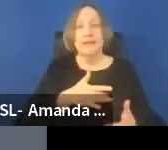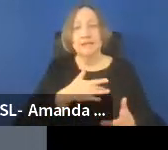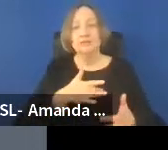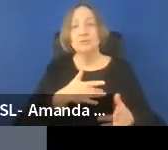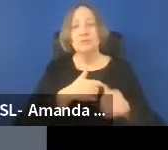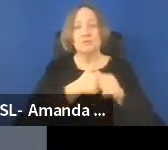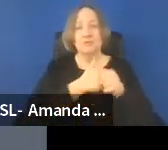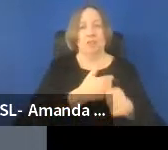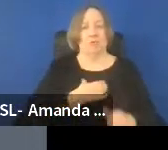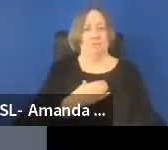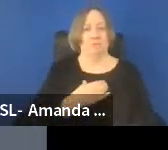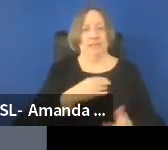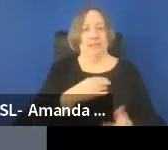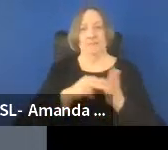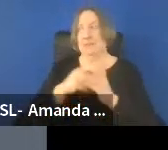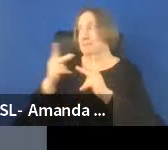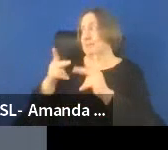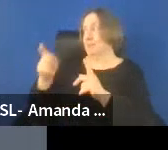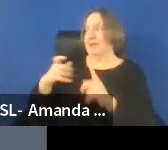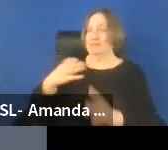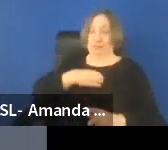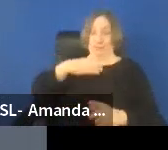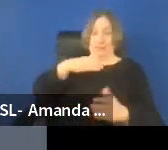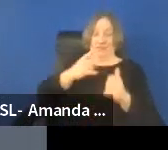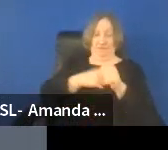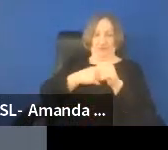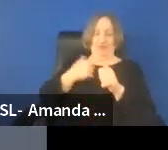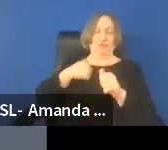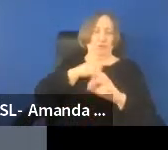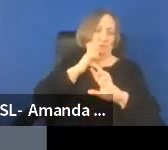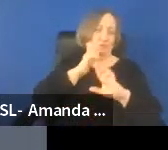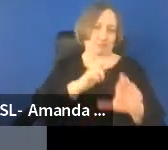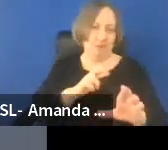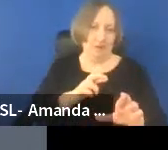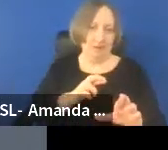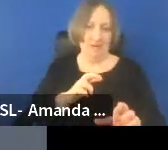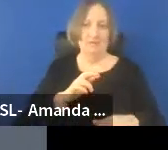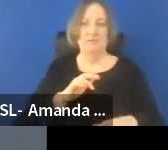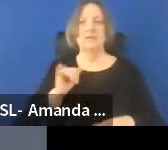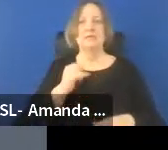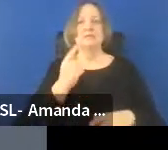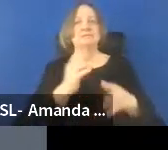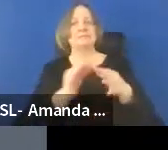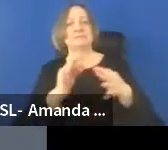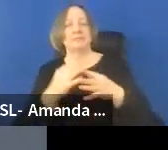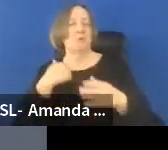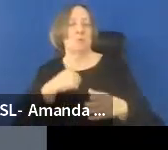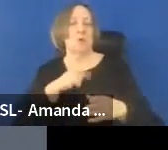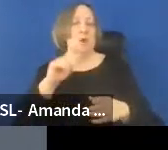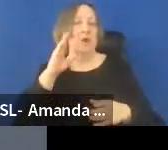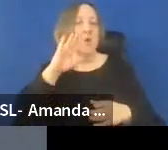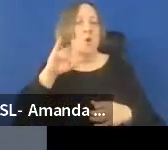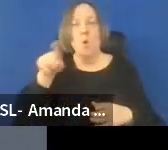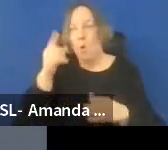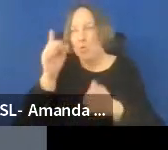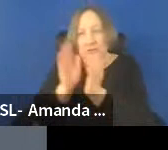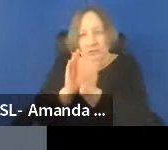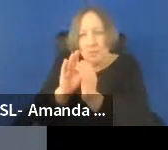we respond to the complaints we receive. And like Keelan mentioned, we know we're only hearing from a